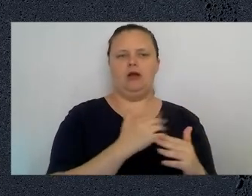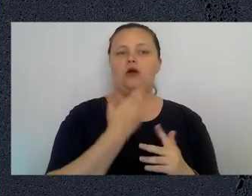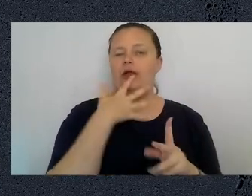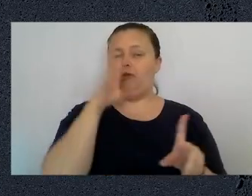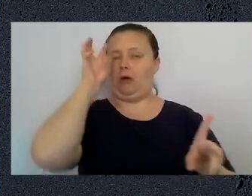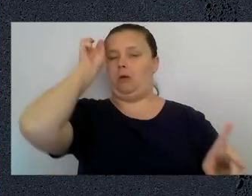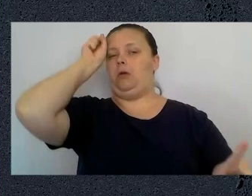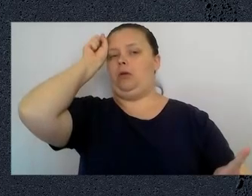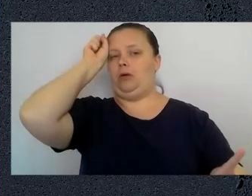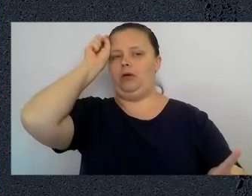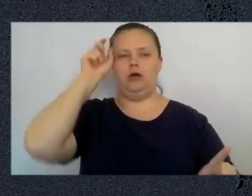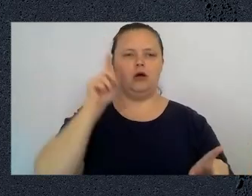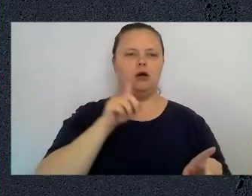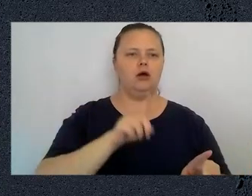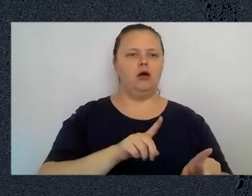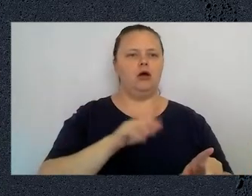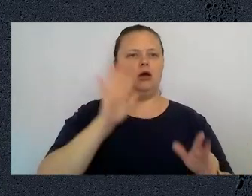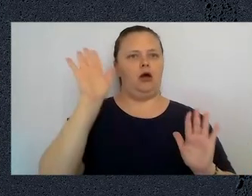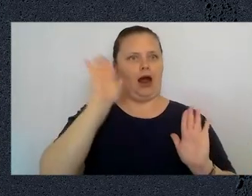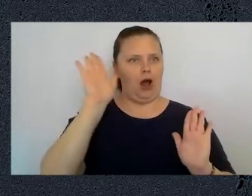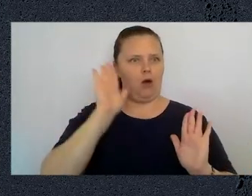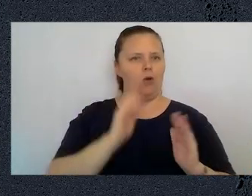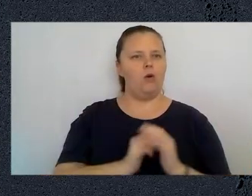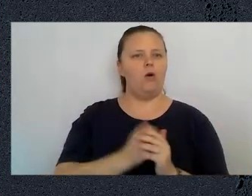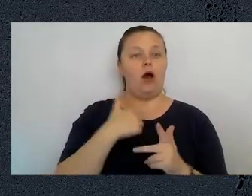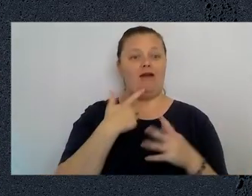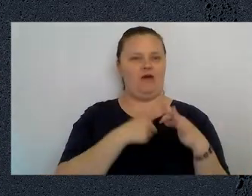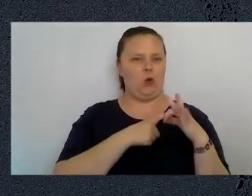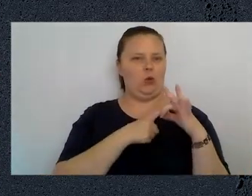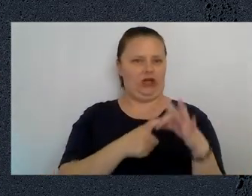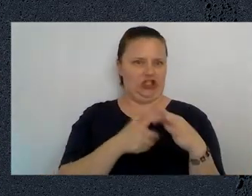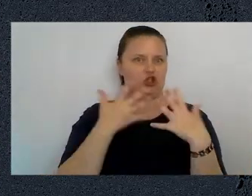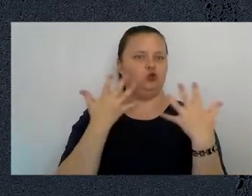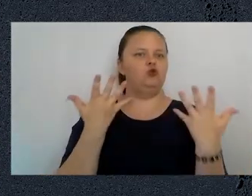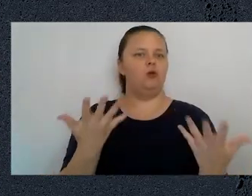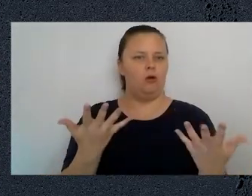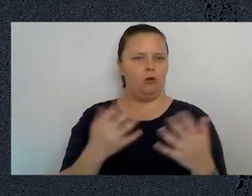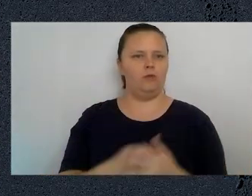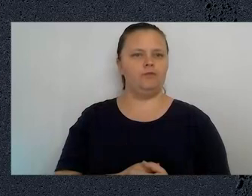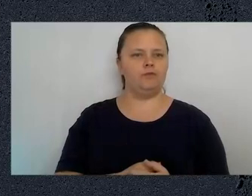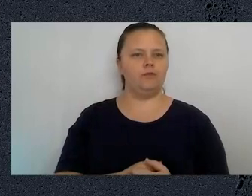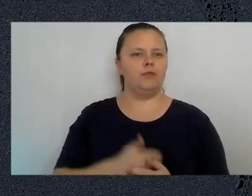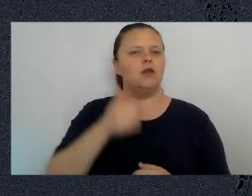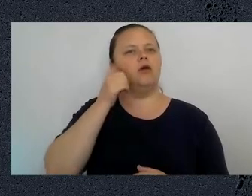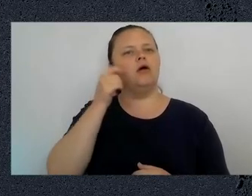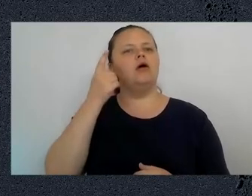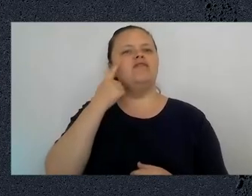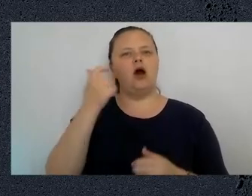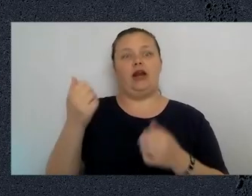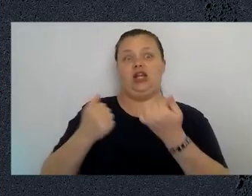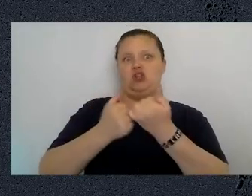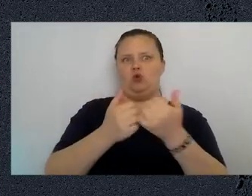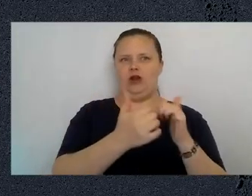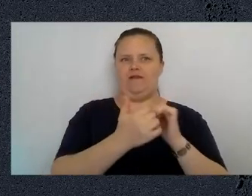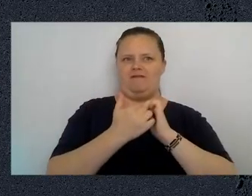thought. Hi, I'm Ritika, thanks. I just had a question. So we've heard that finding a supportive partner is a very